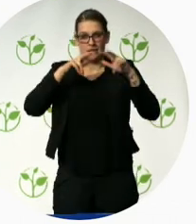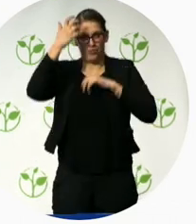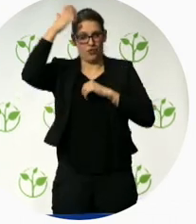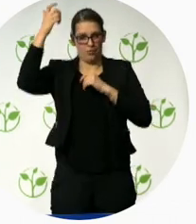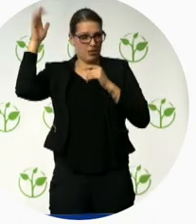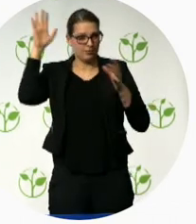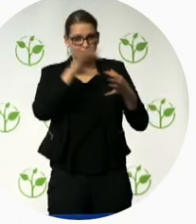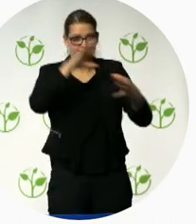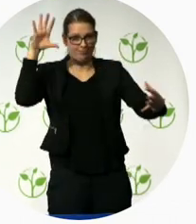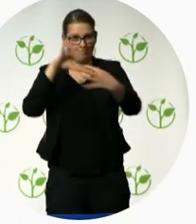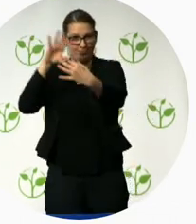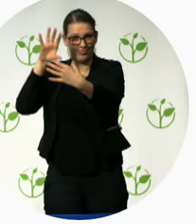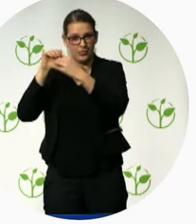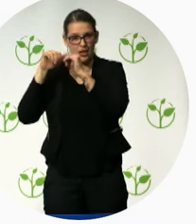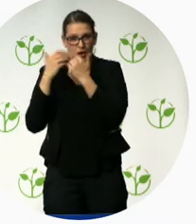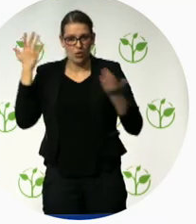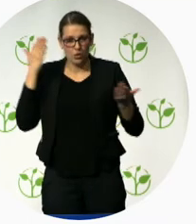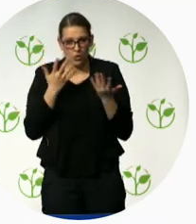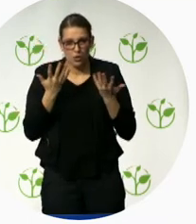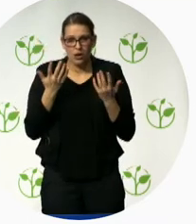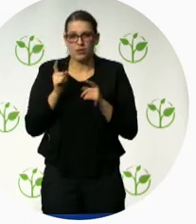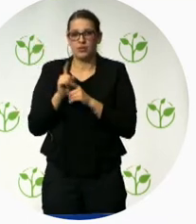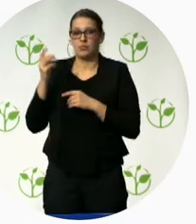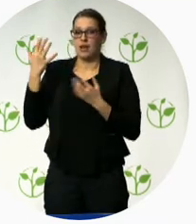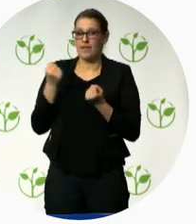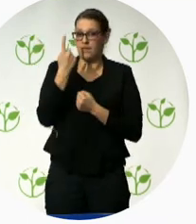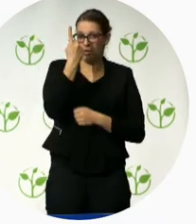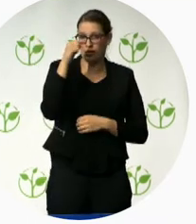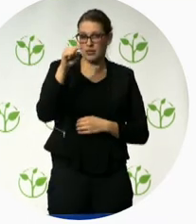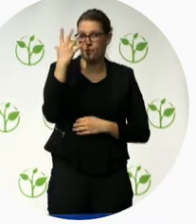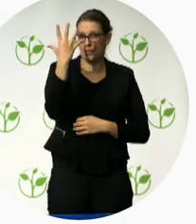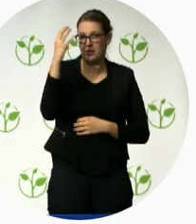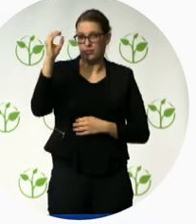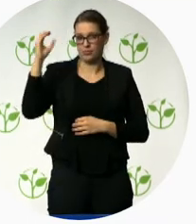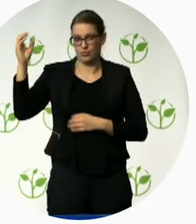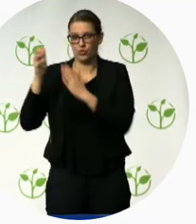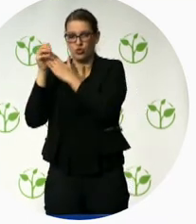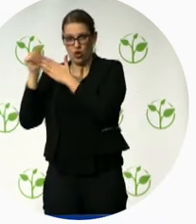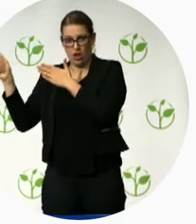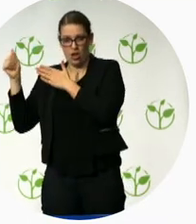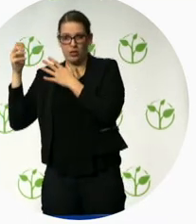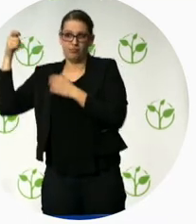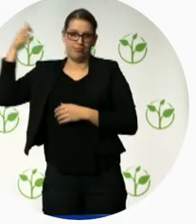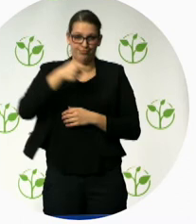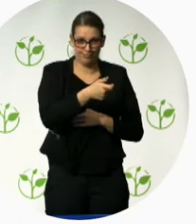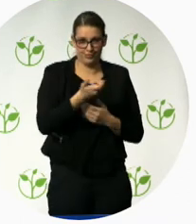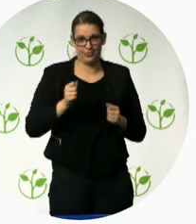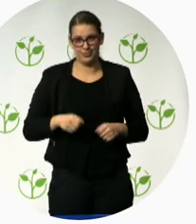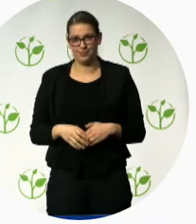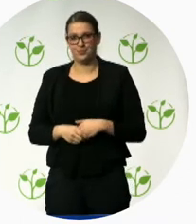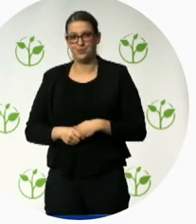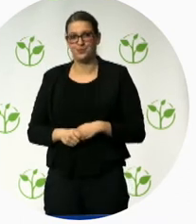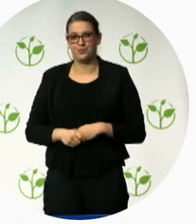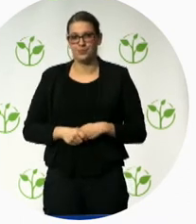program. But do not consider that these programs only are aimed to people with disabilities and pregnant